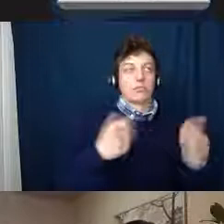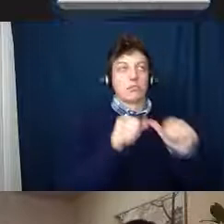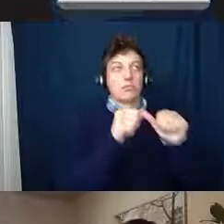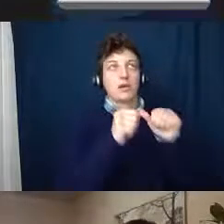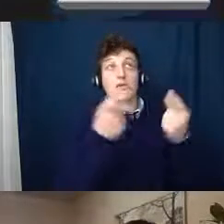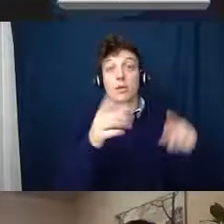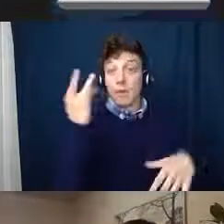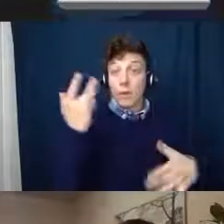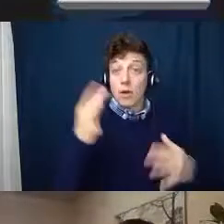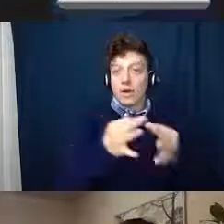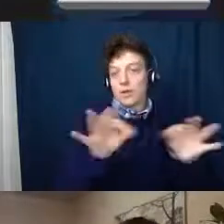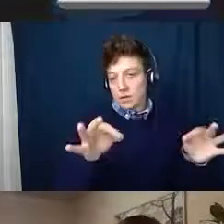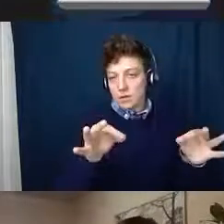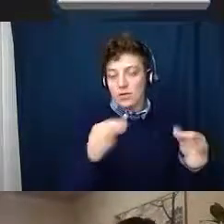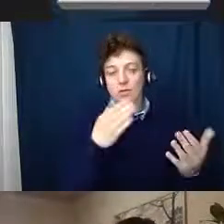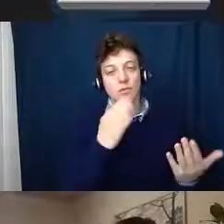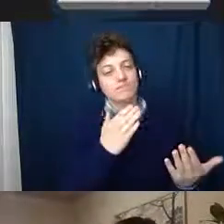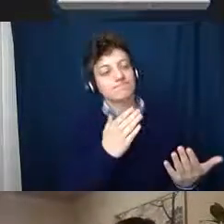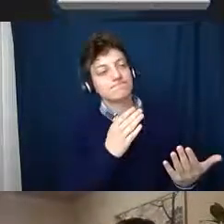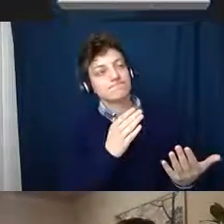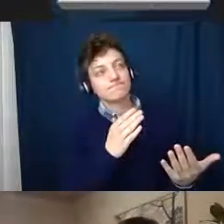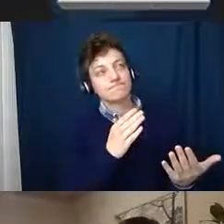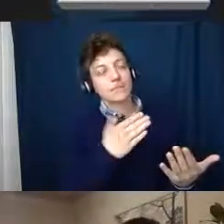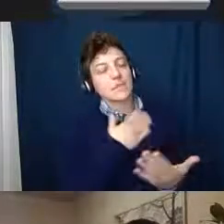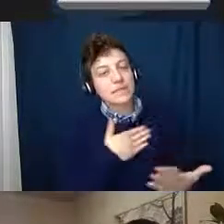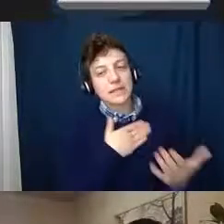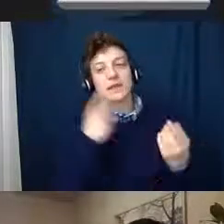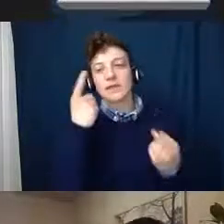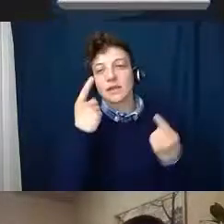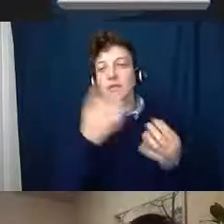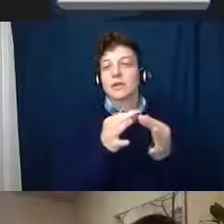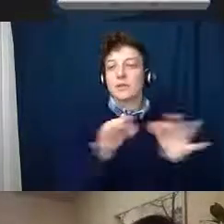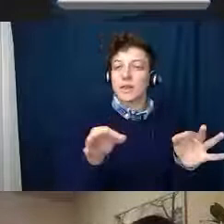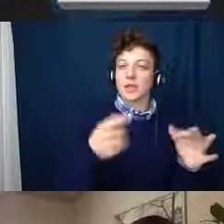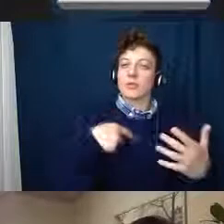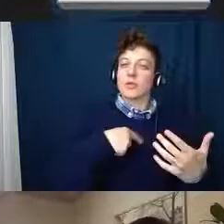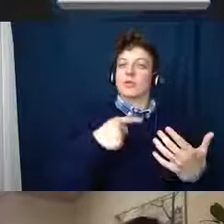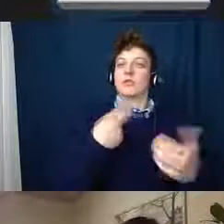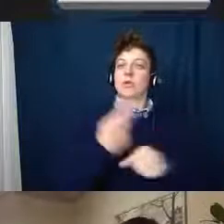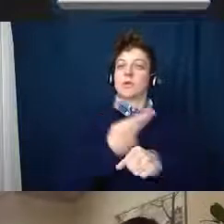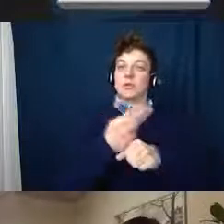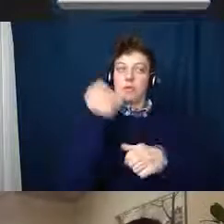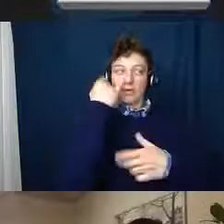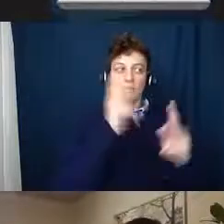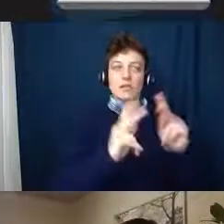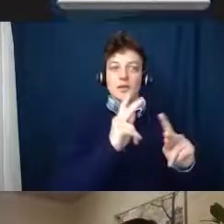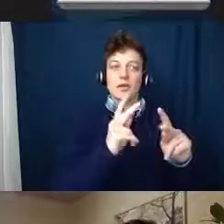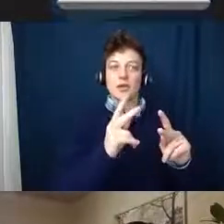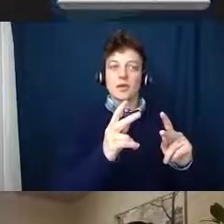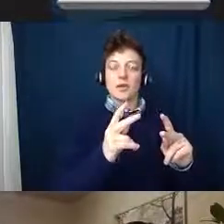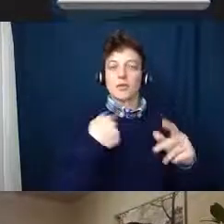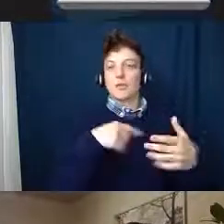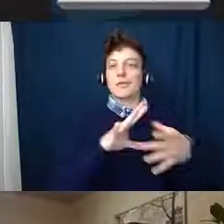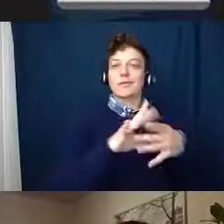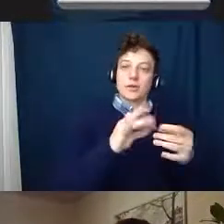So just really being mindful of the language we all use when referring to people who use drugs and even thinking about them. I think avoiding terms like